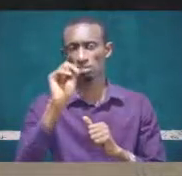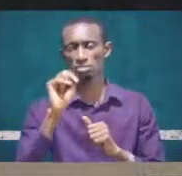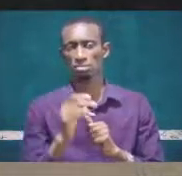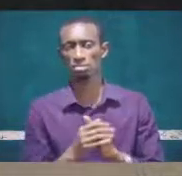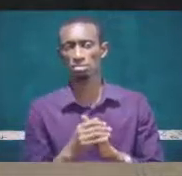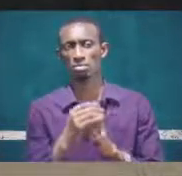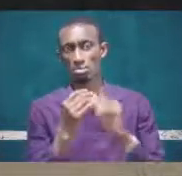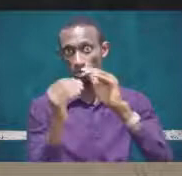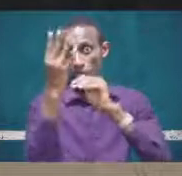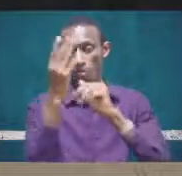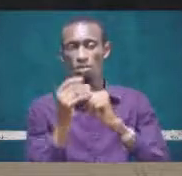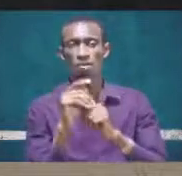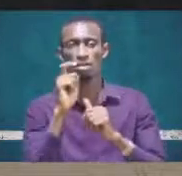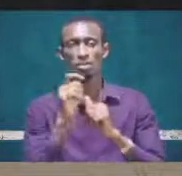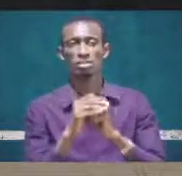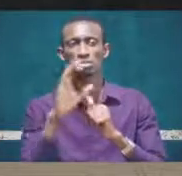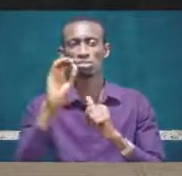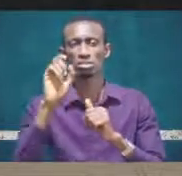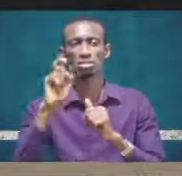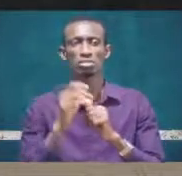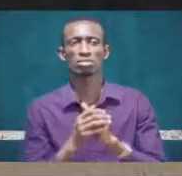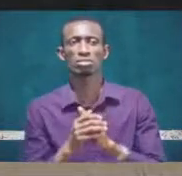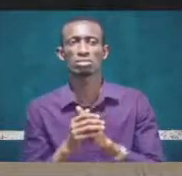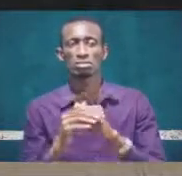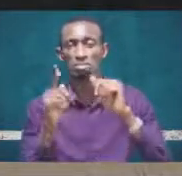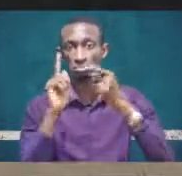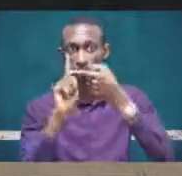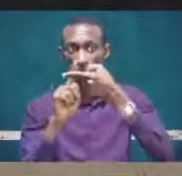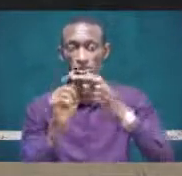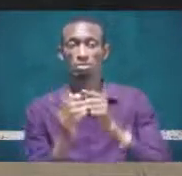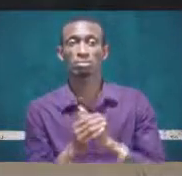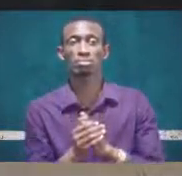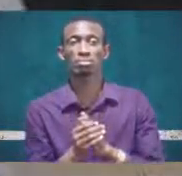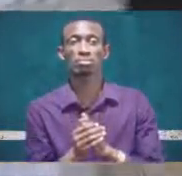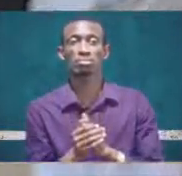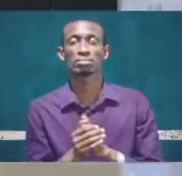sine 4x times cosine x, plus,